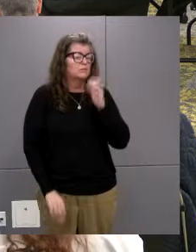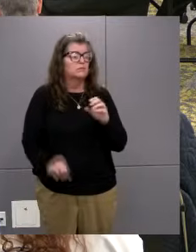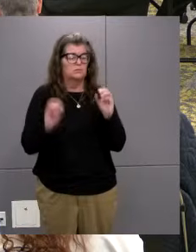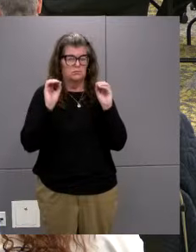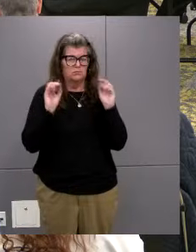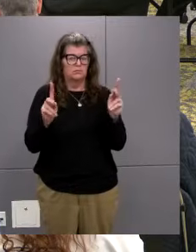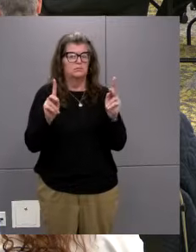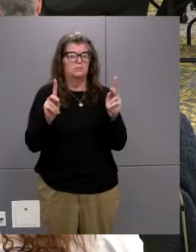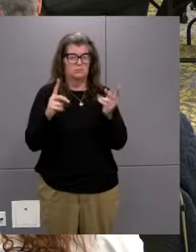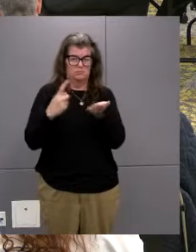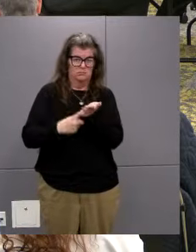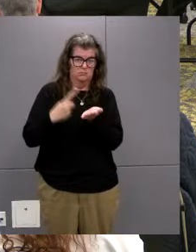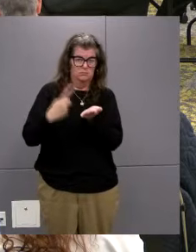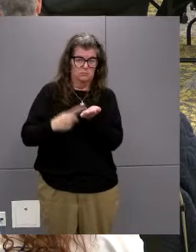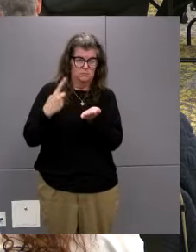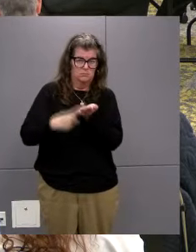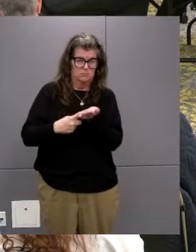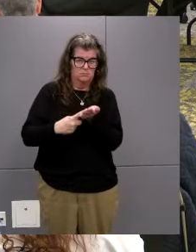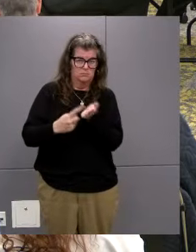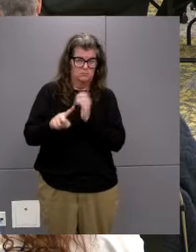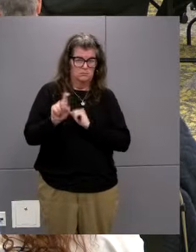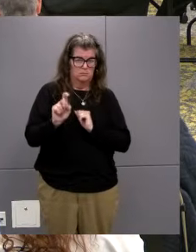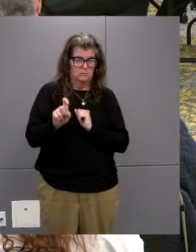Okay, any discussion?